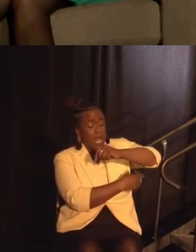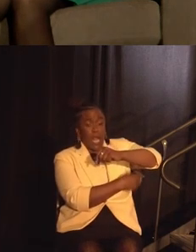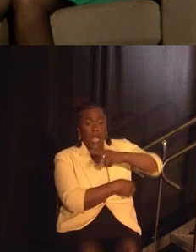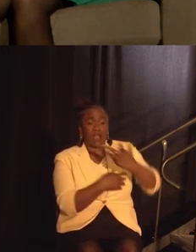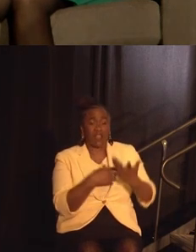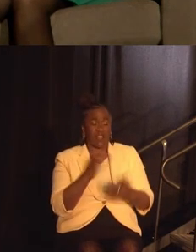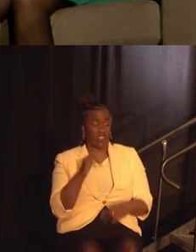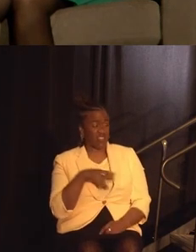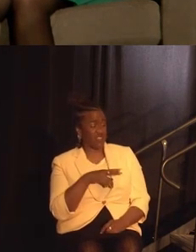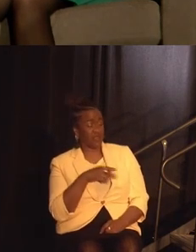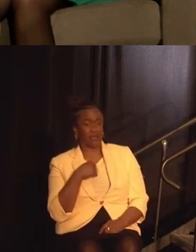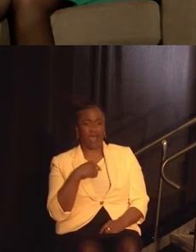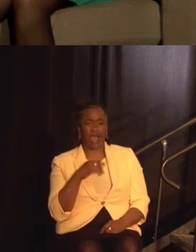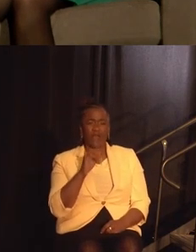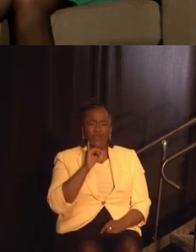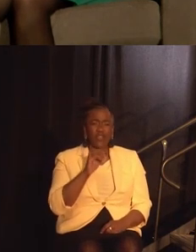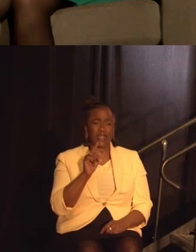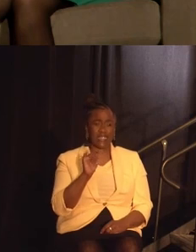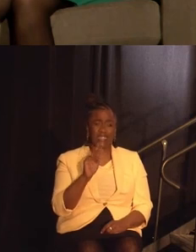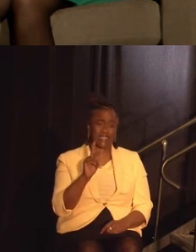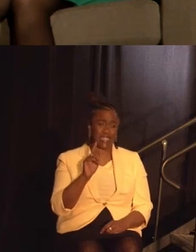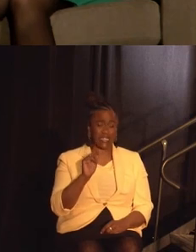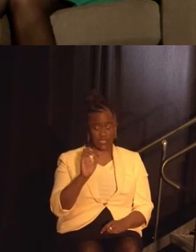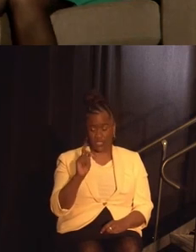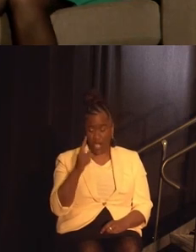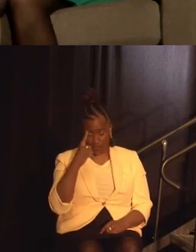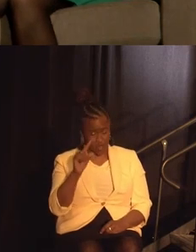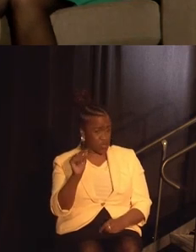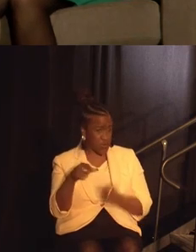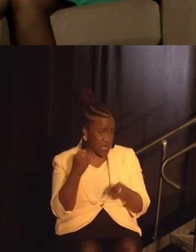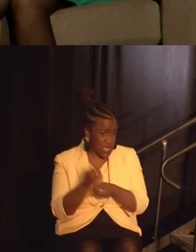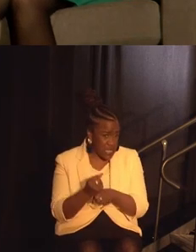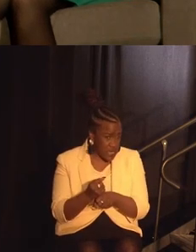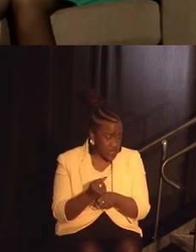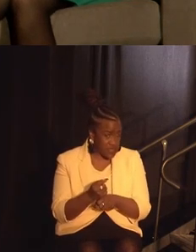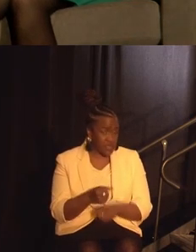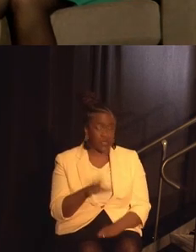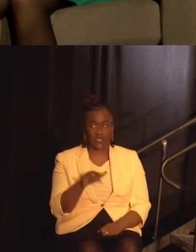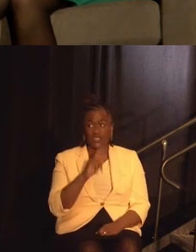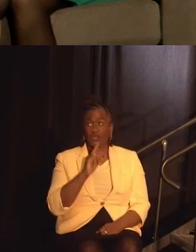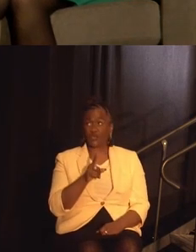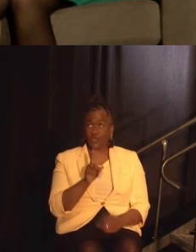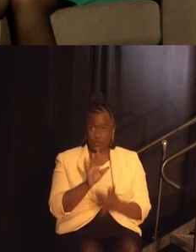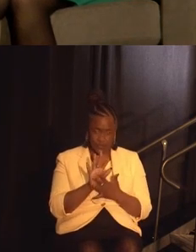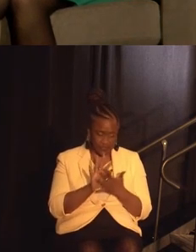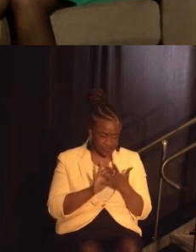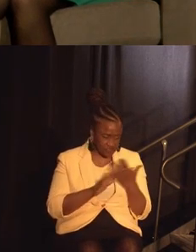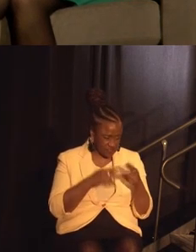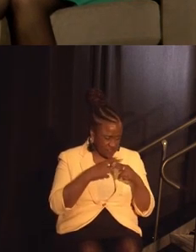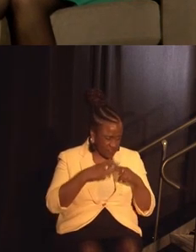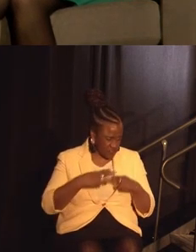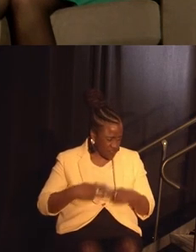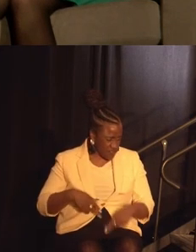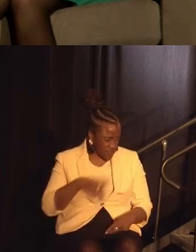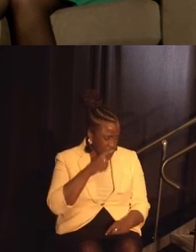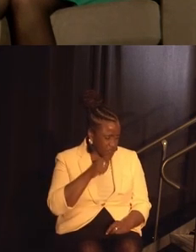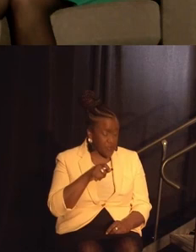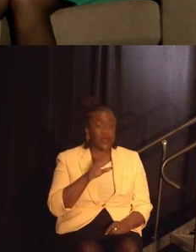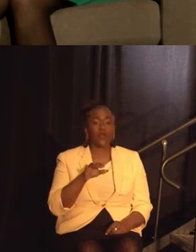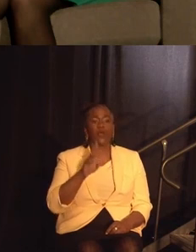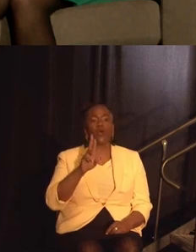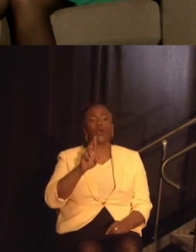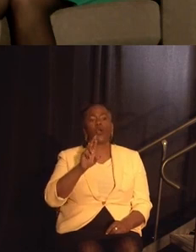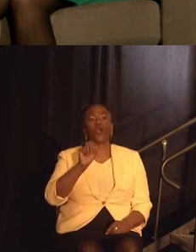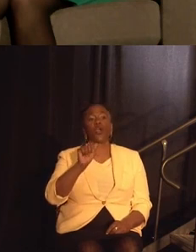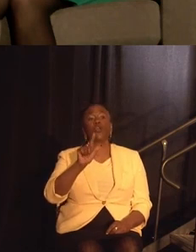Next, I didn't wear a tank top for 20 years. So true. We'll just do a couple more. Ursula